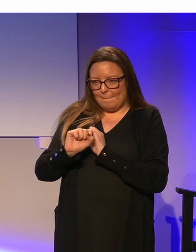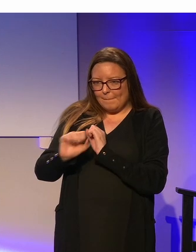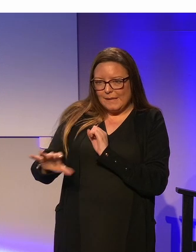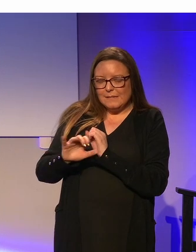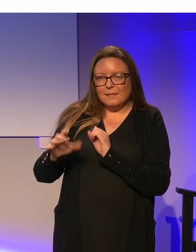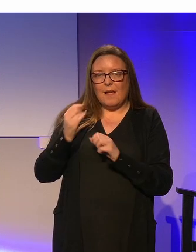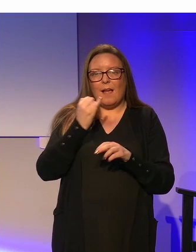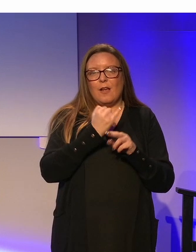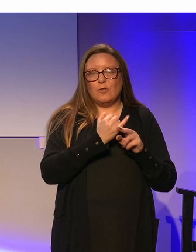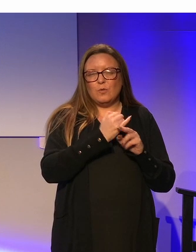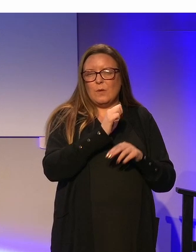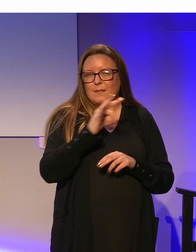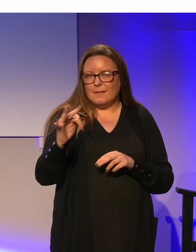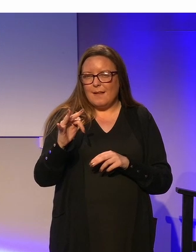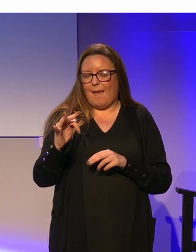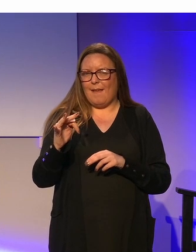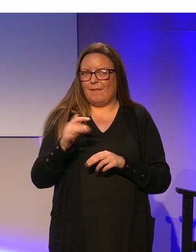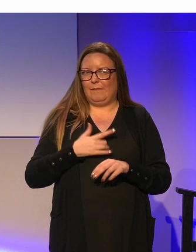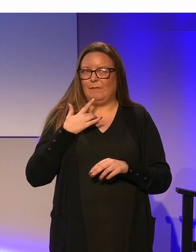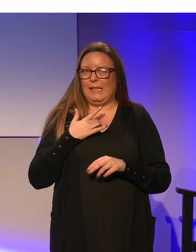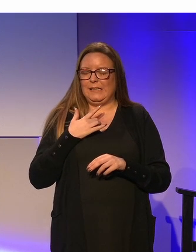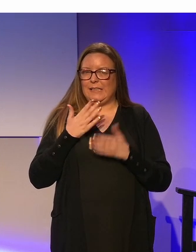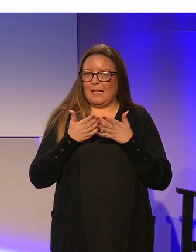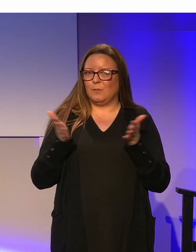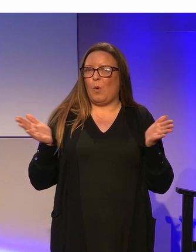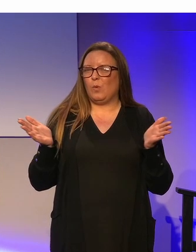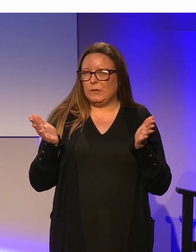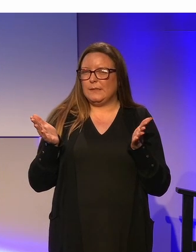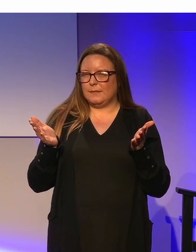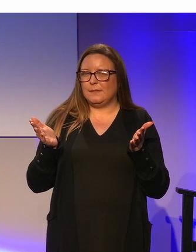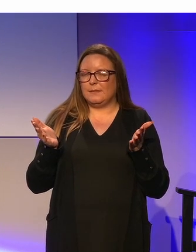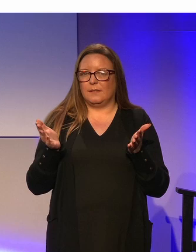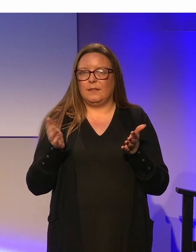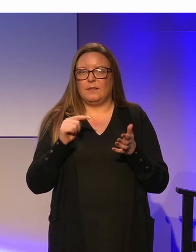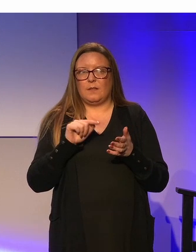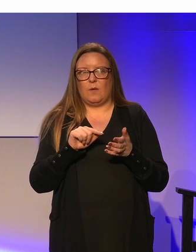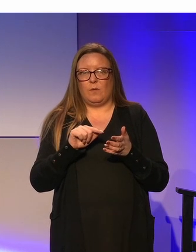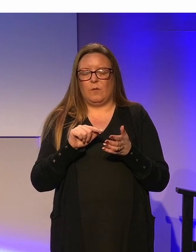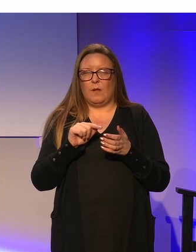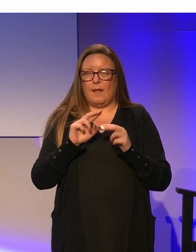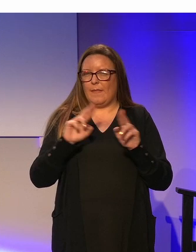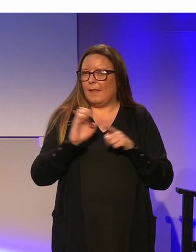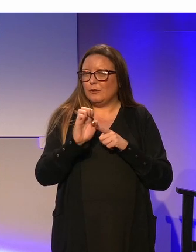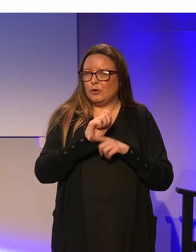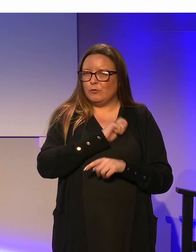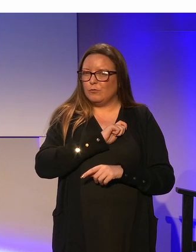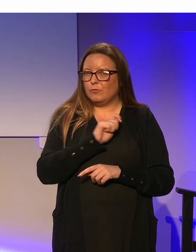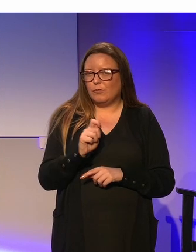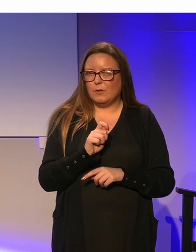staff and school staff felt quite exposed by that. And there was kind of a lack of